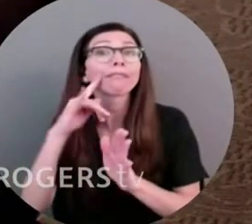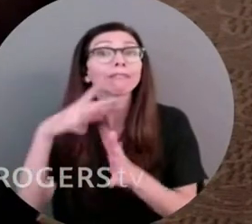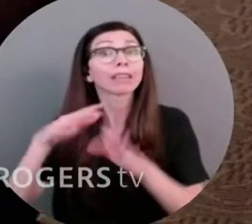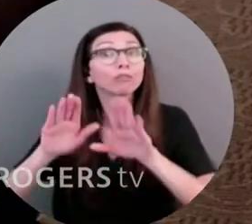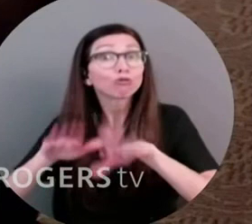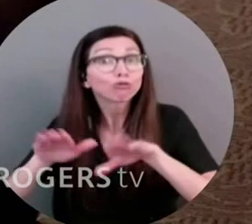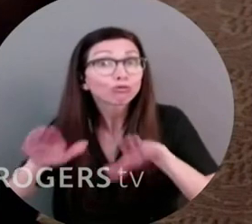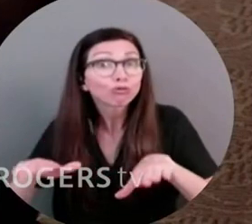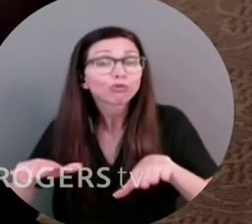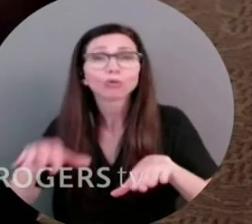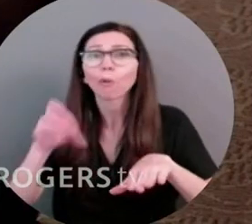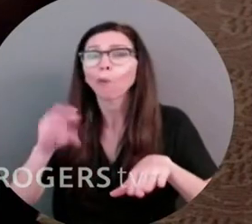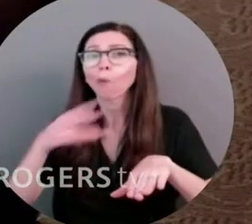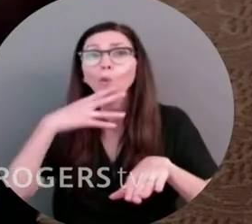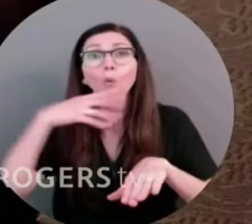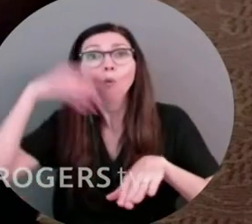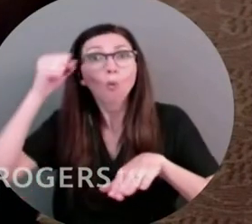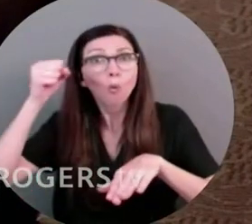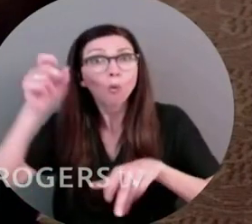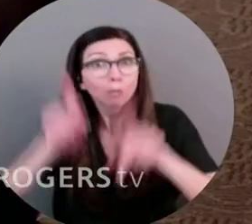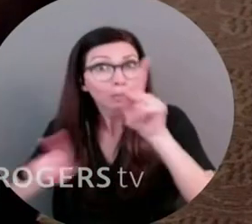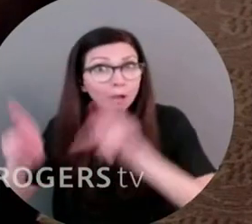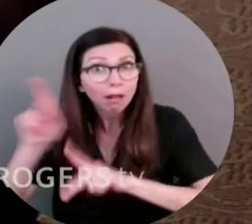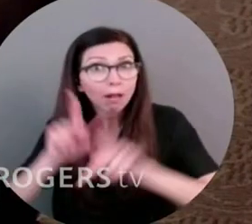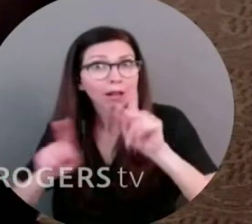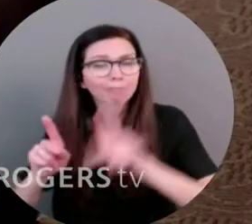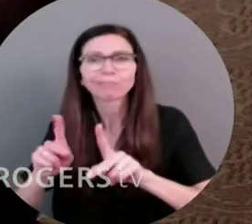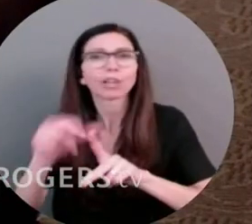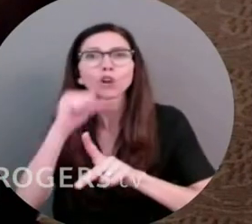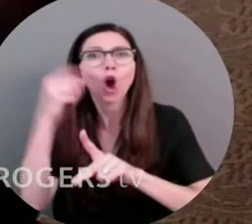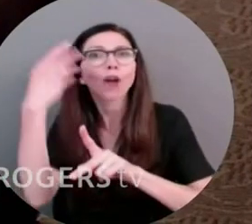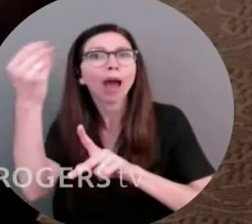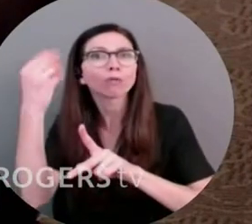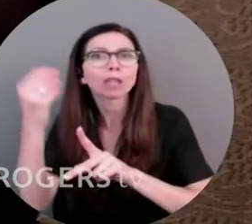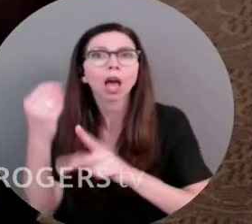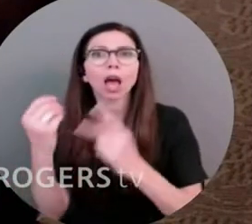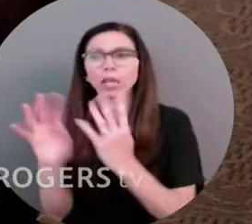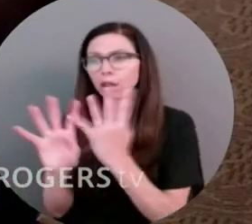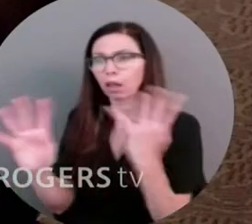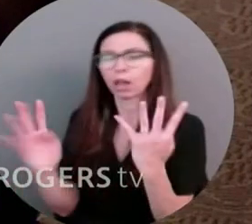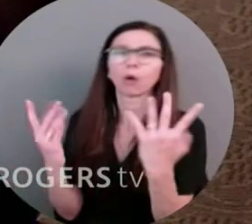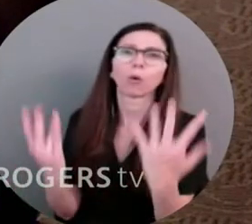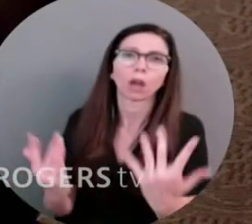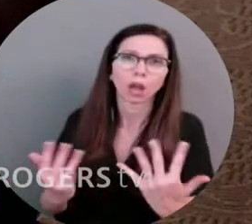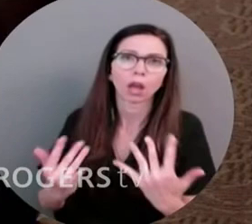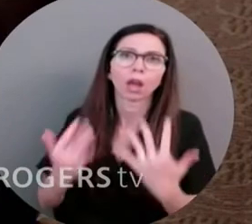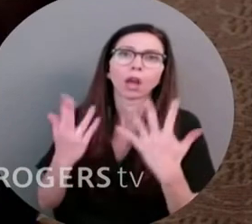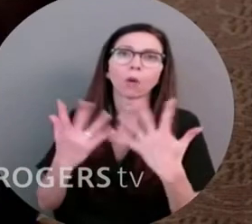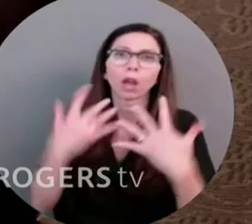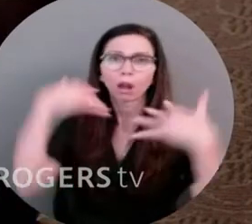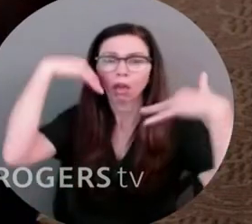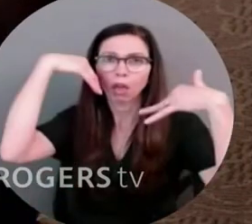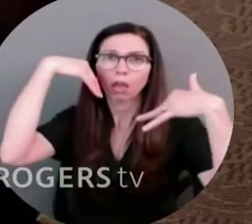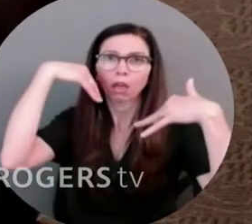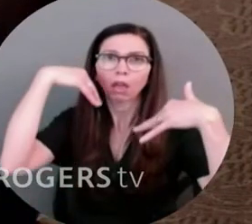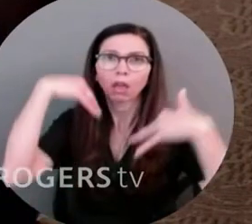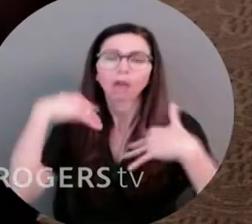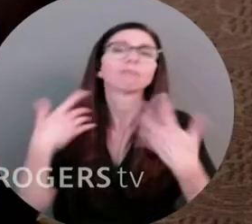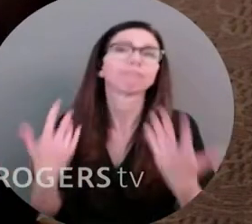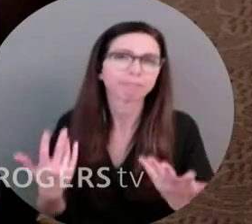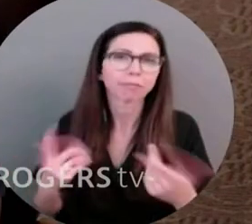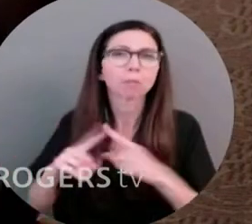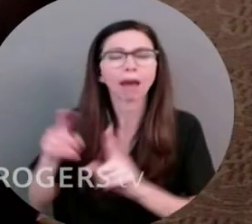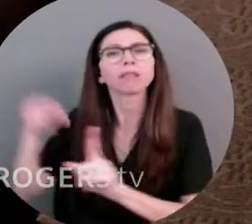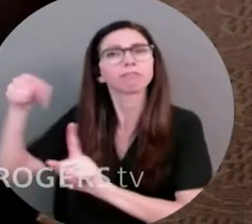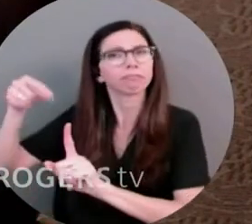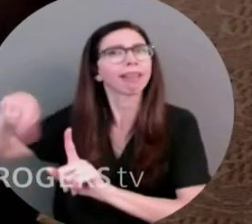heat. But this is a change in direction that is currently putting stress on the numbers. And